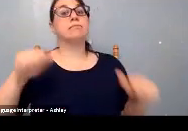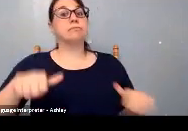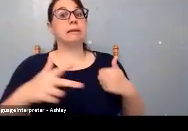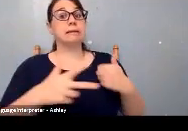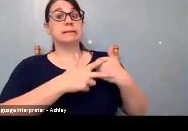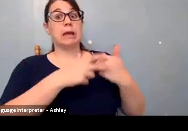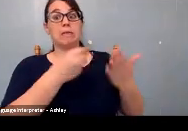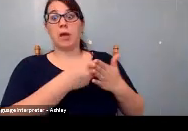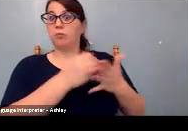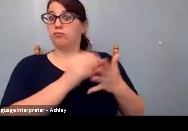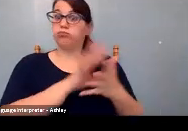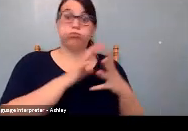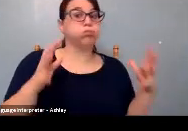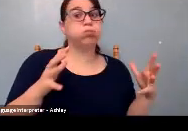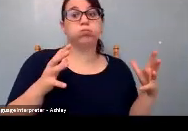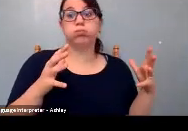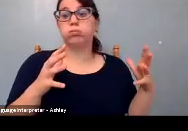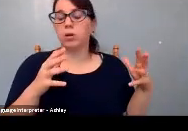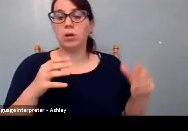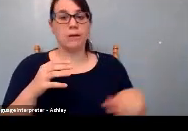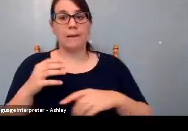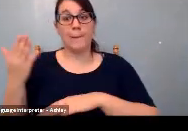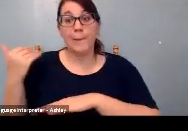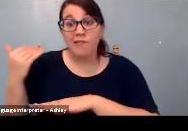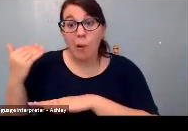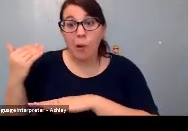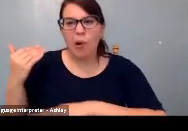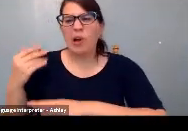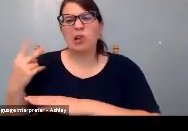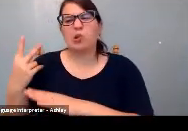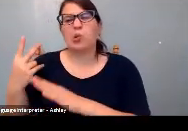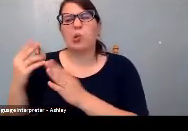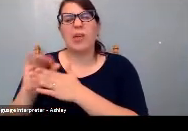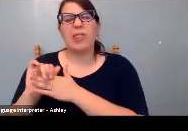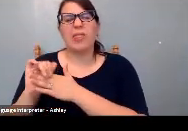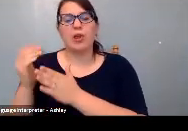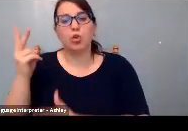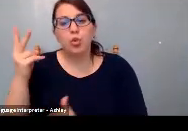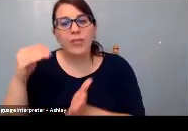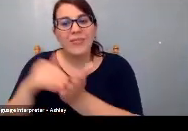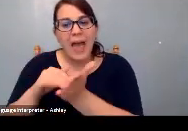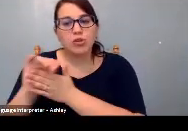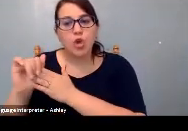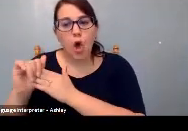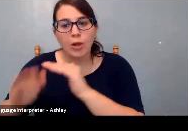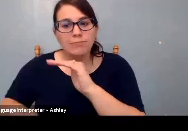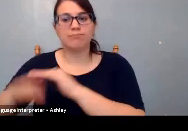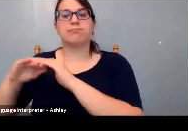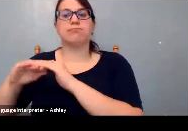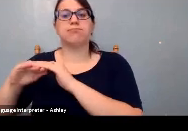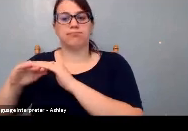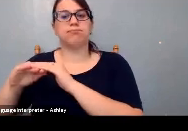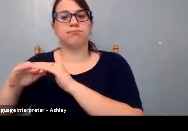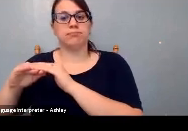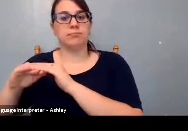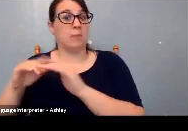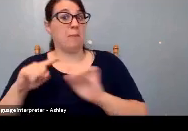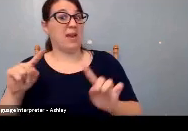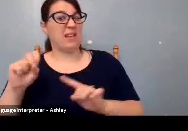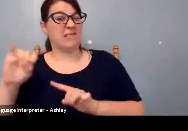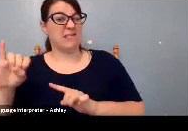could only save up to $2,000 of their own money before they risk losing their health care and other benefits. But now